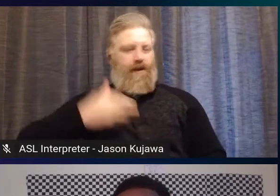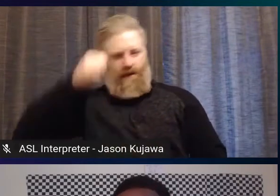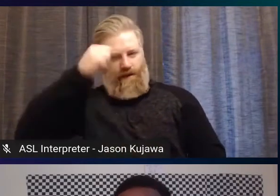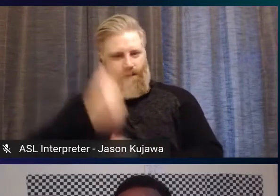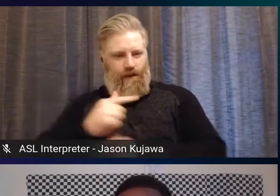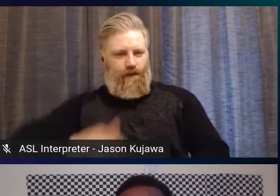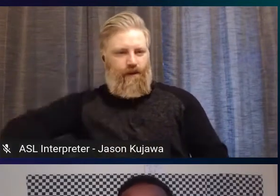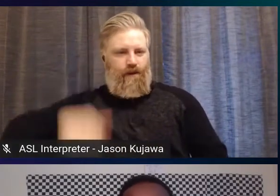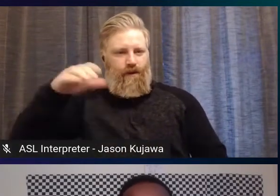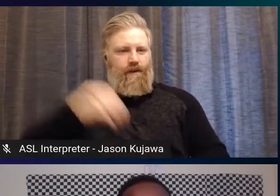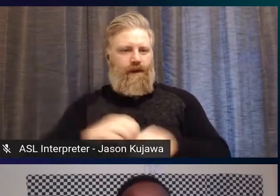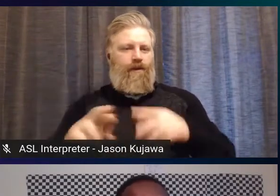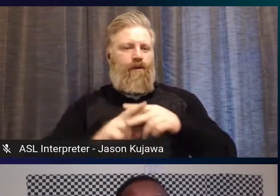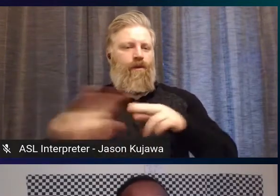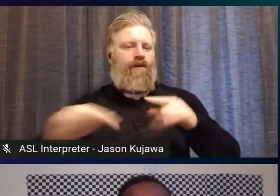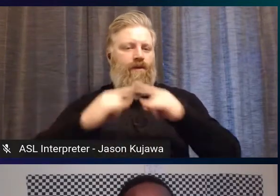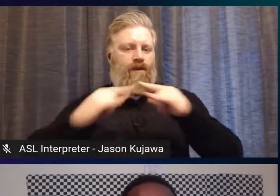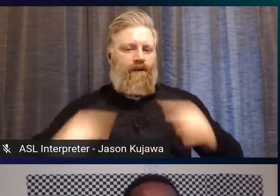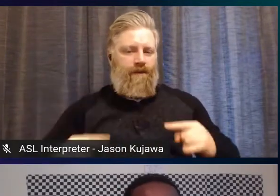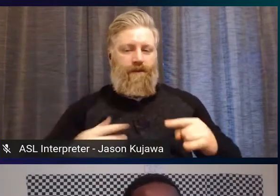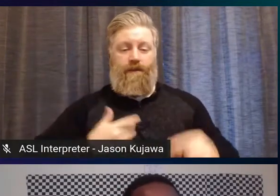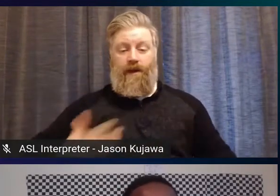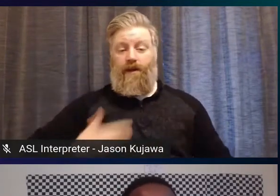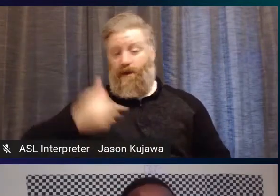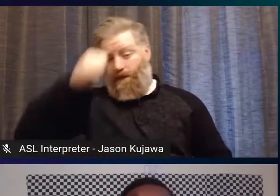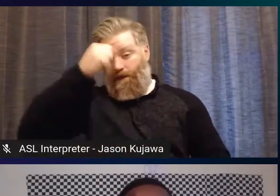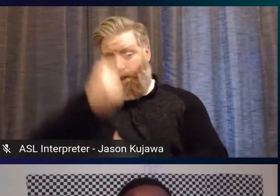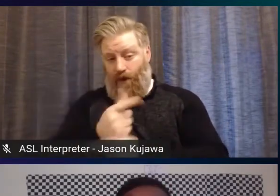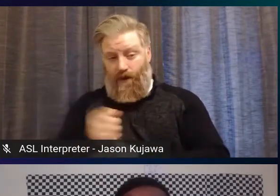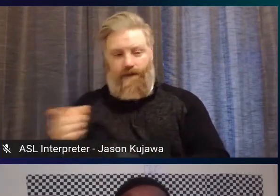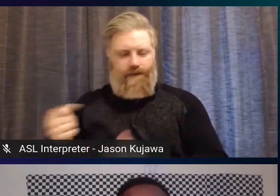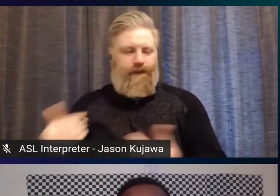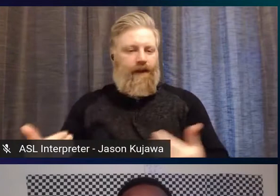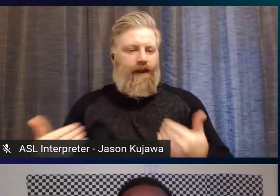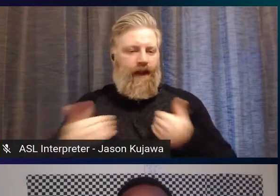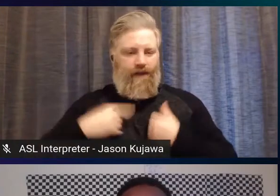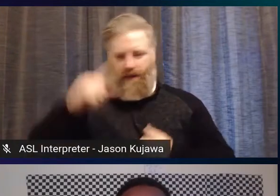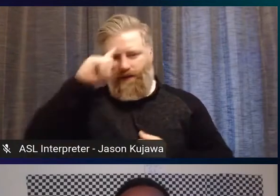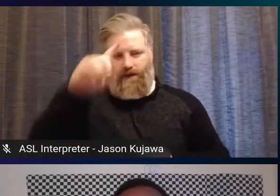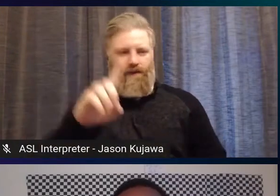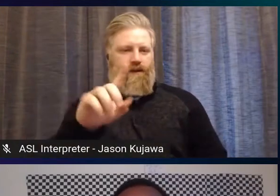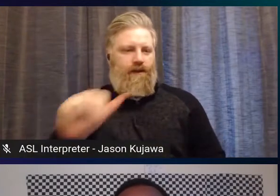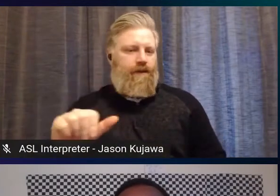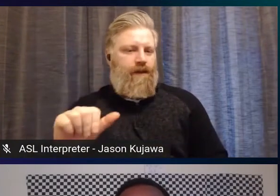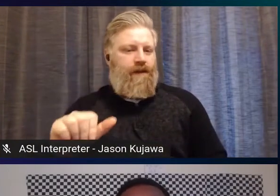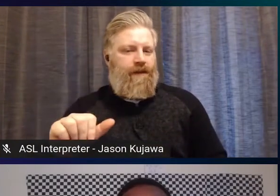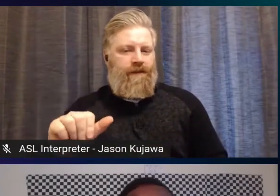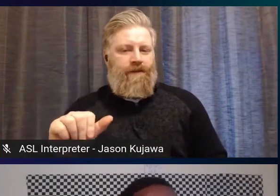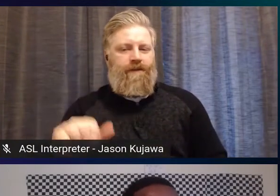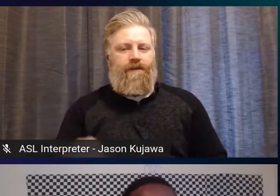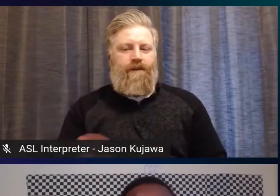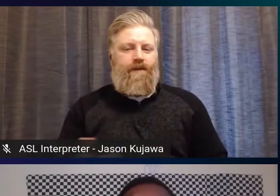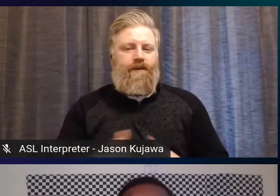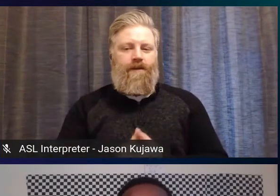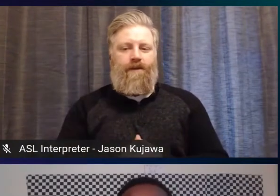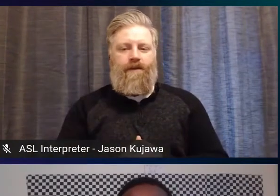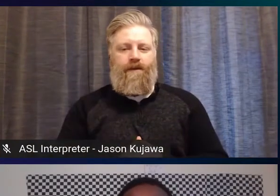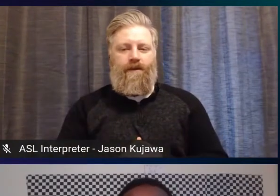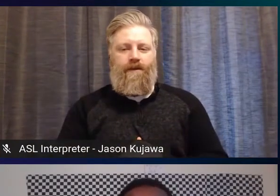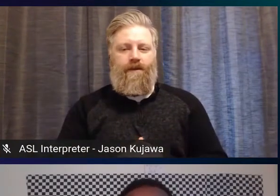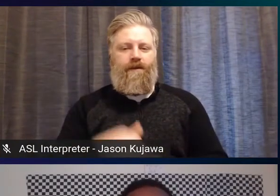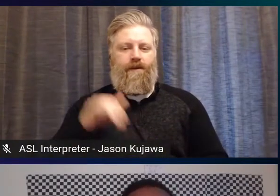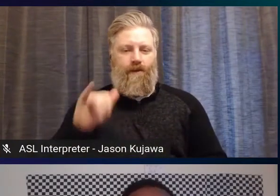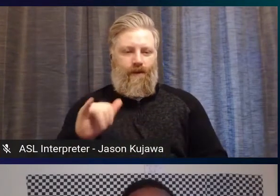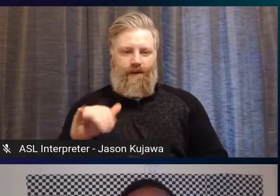in a refugee camp. My younger brother also happens to have intellectual disability, so that is about When Stars Are